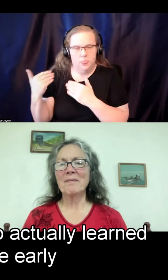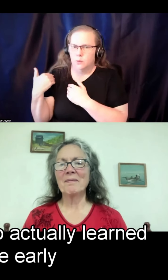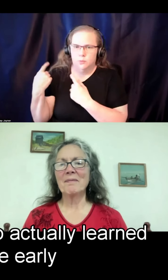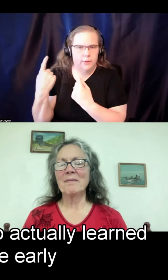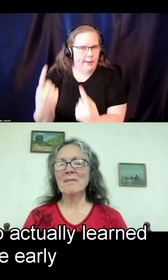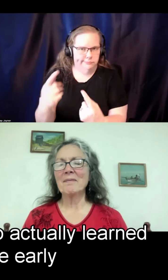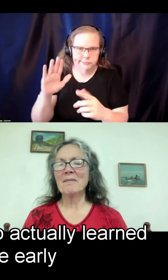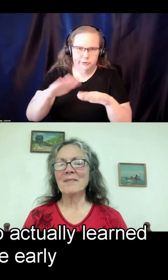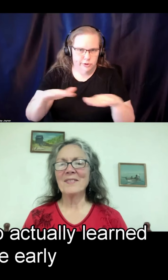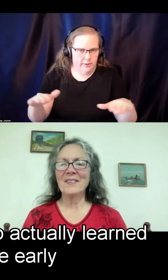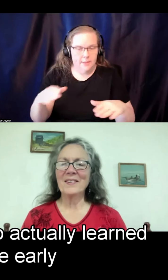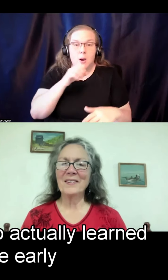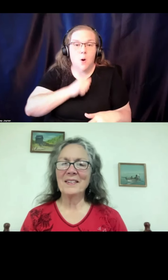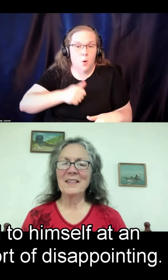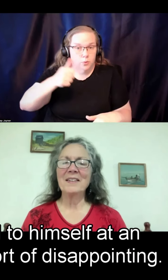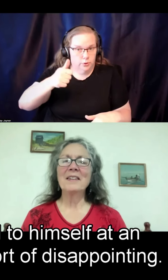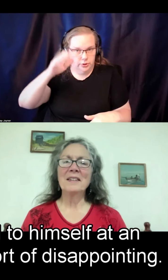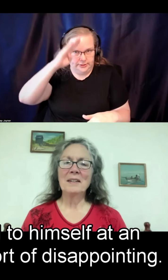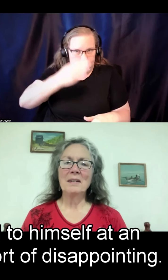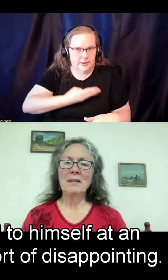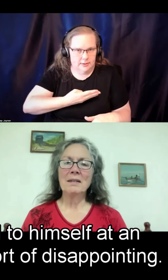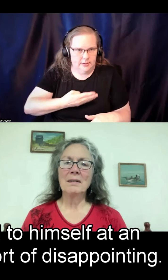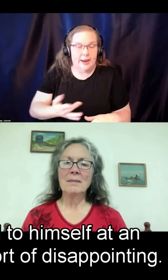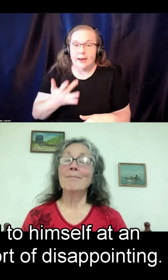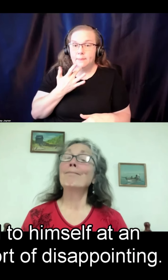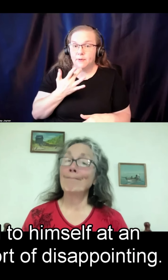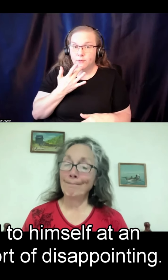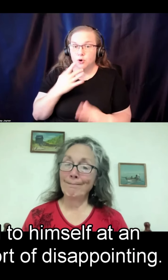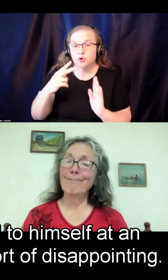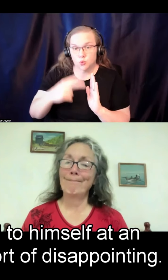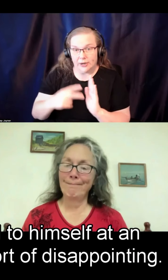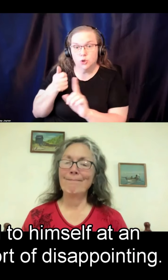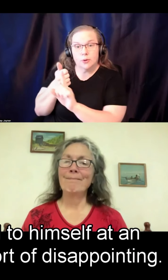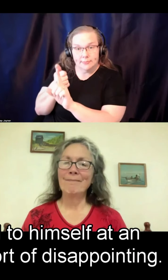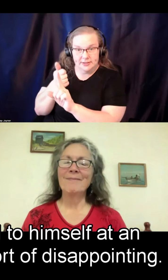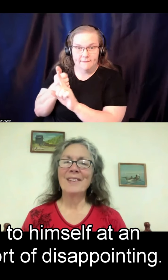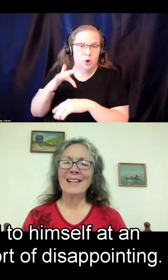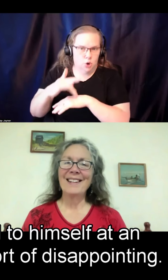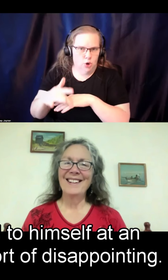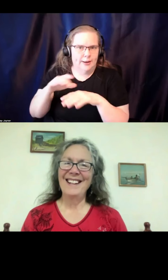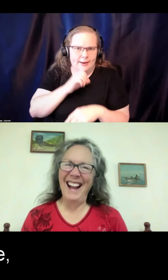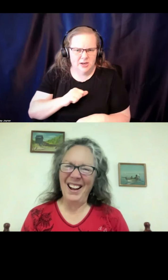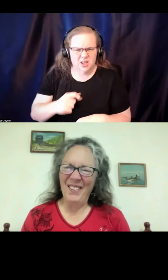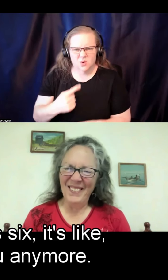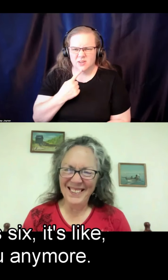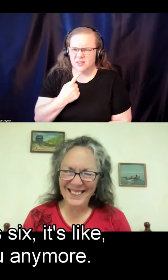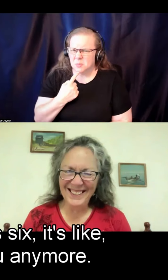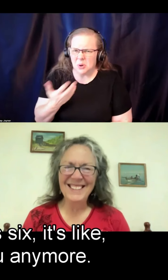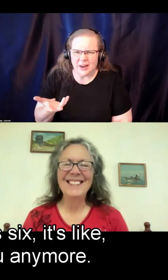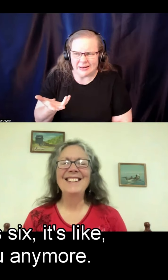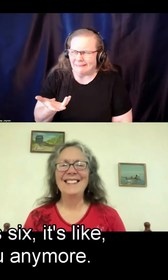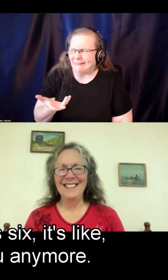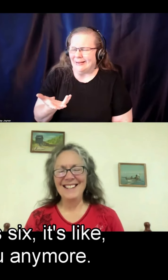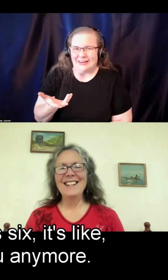childhoods, but my older son, who actually learned to read quite early and preferred to read to himself at an early age, which was sort of disappointing. It's like when